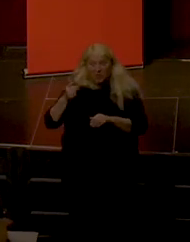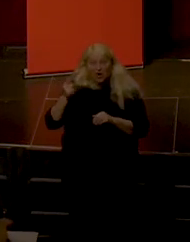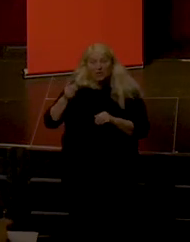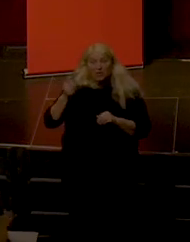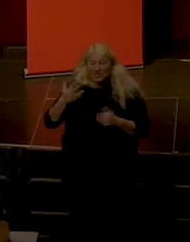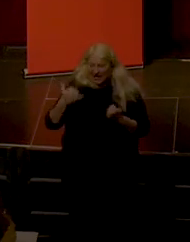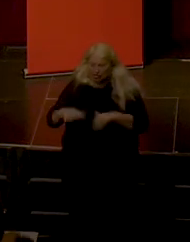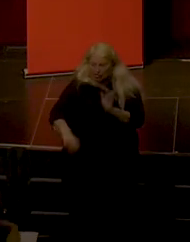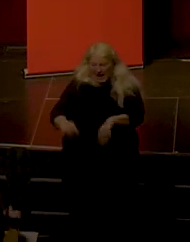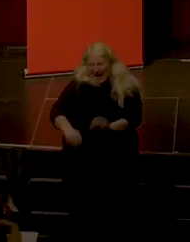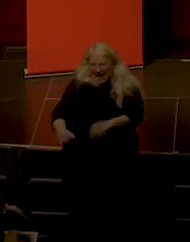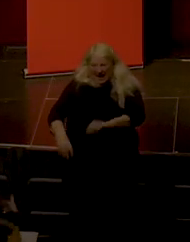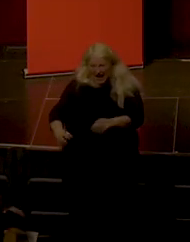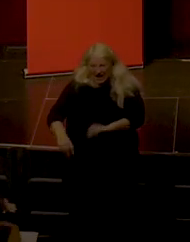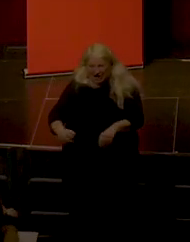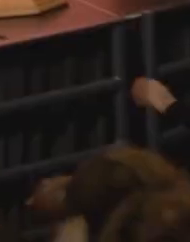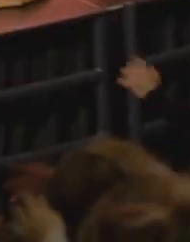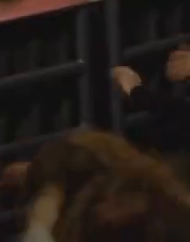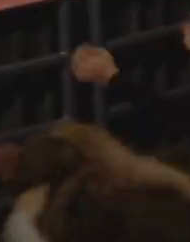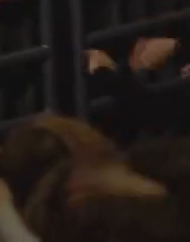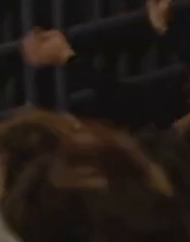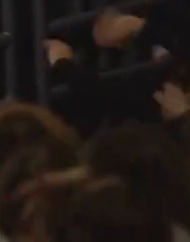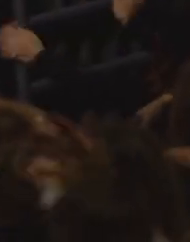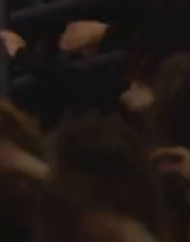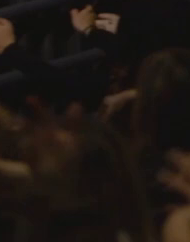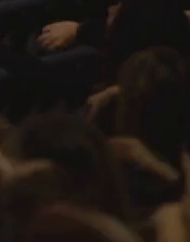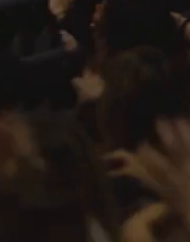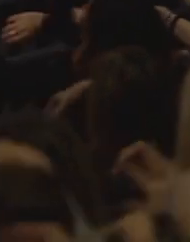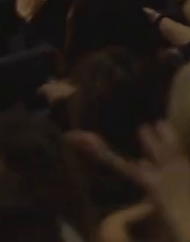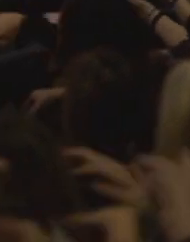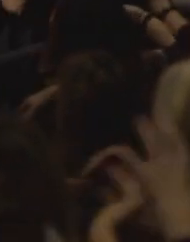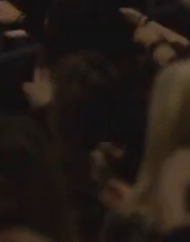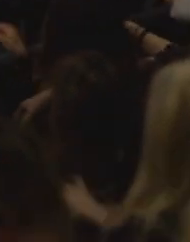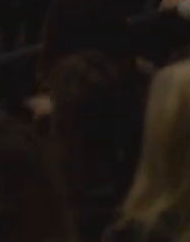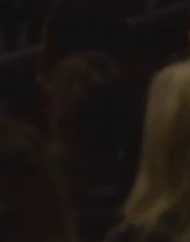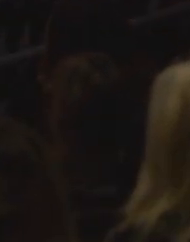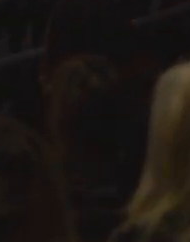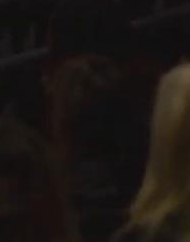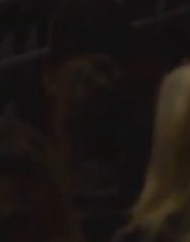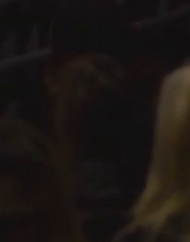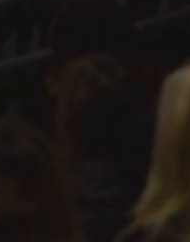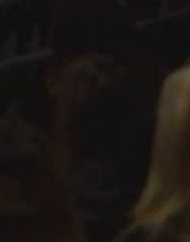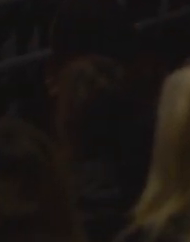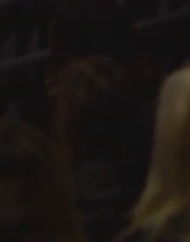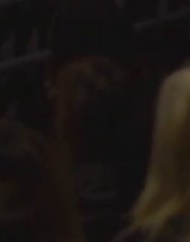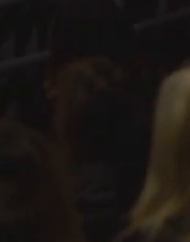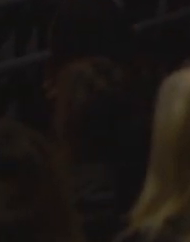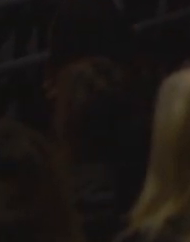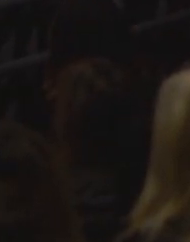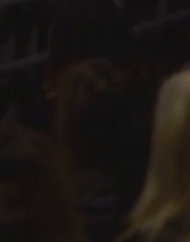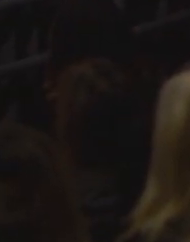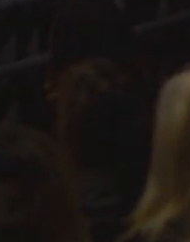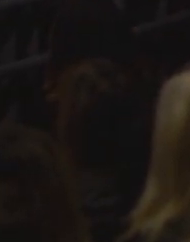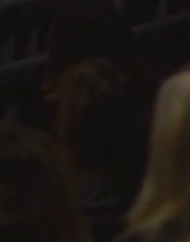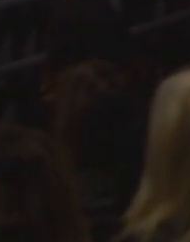three, shake. Shake those sillies out. One, two, three, drop. Hands on